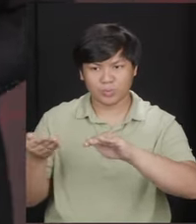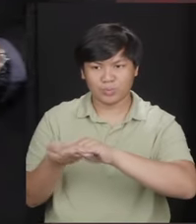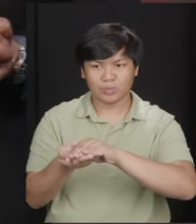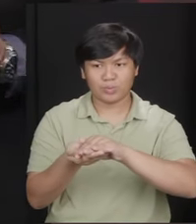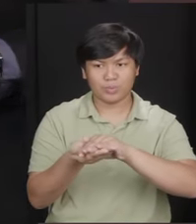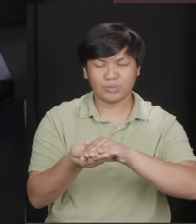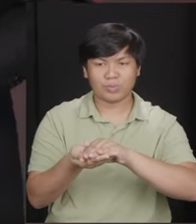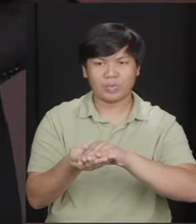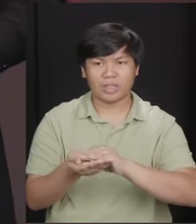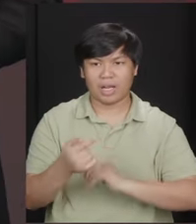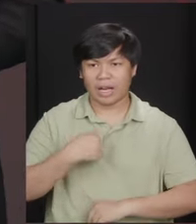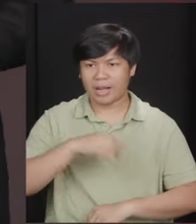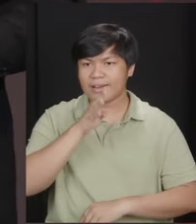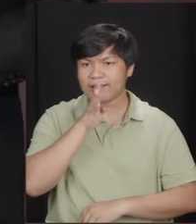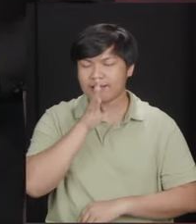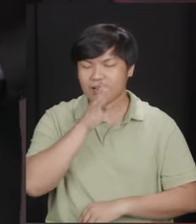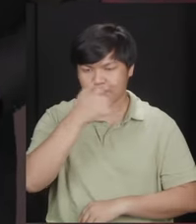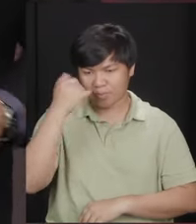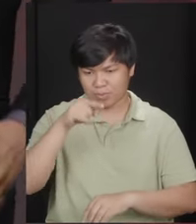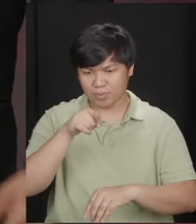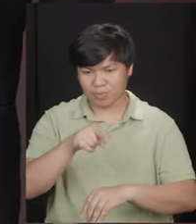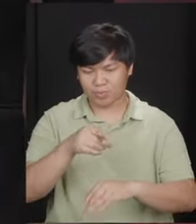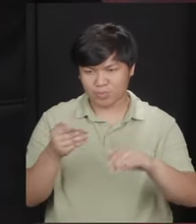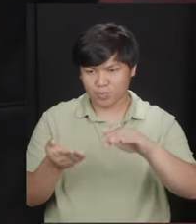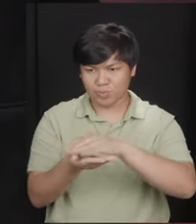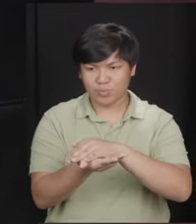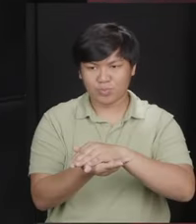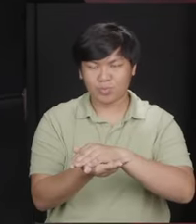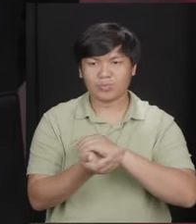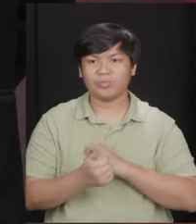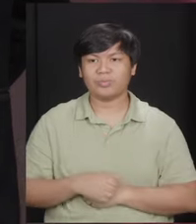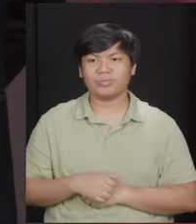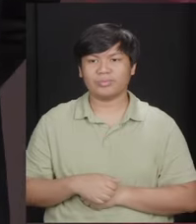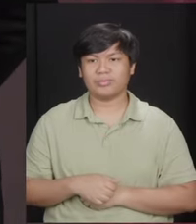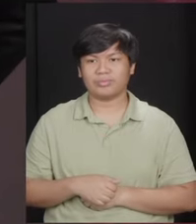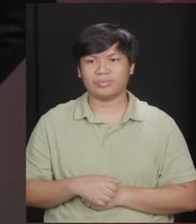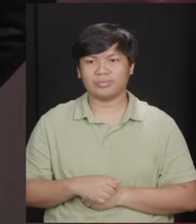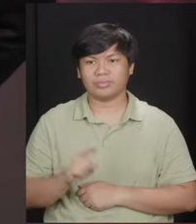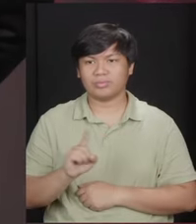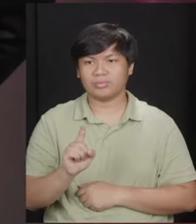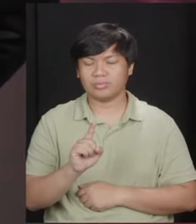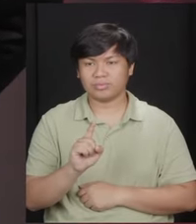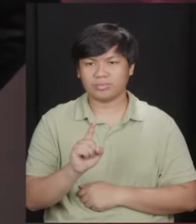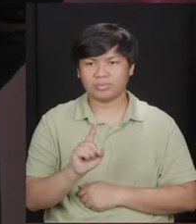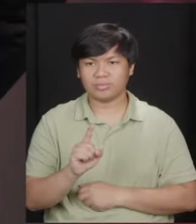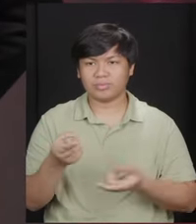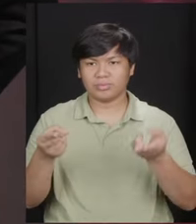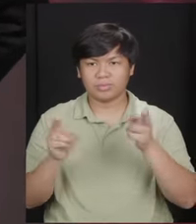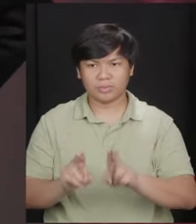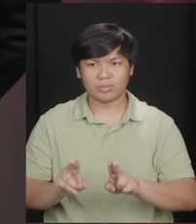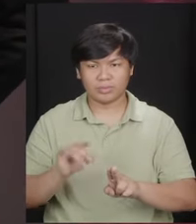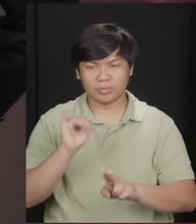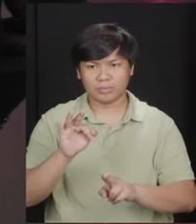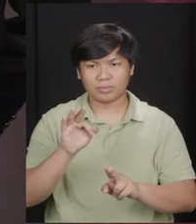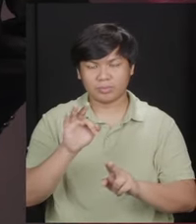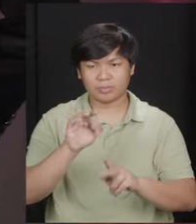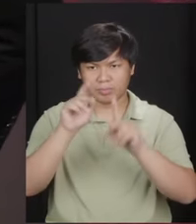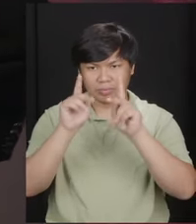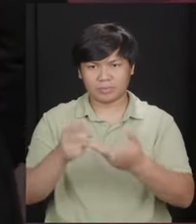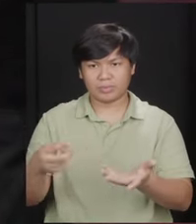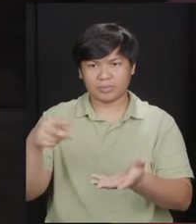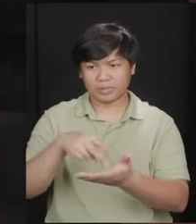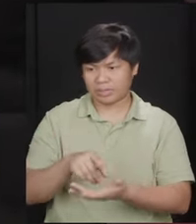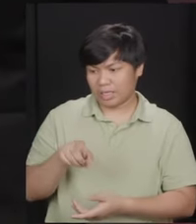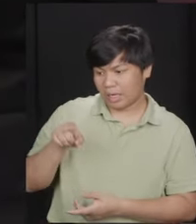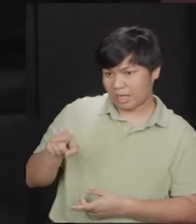says, I want to speak about the one who passed away. Okay, you can speak. What will you think happen if the person who stands in front will say, you